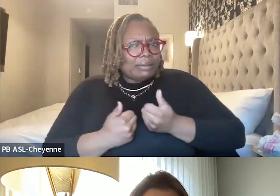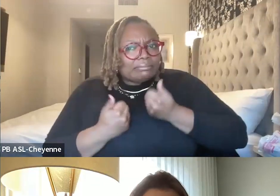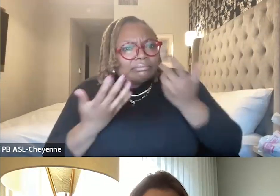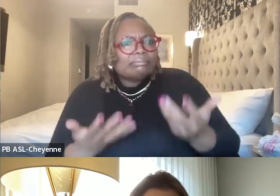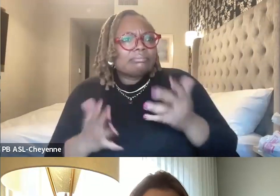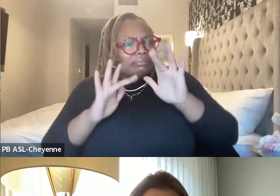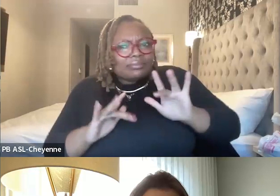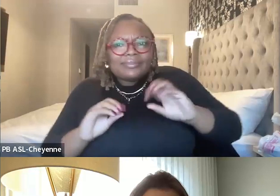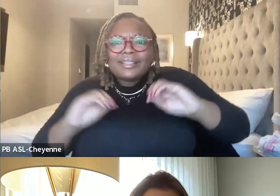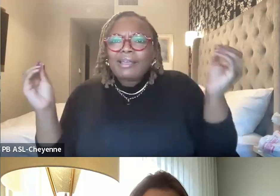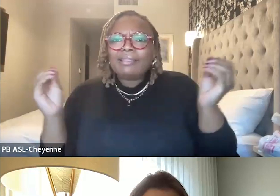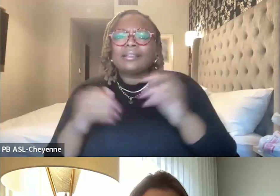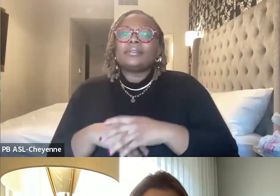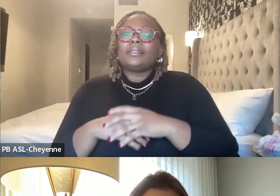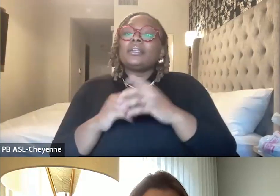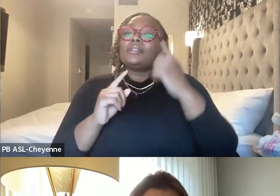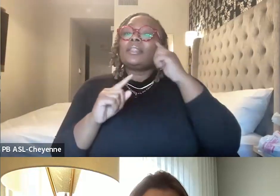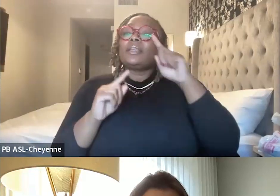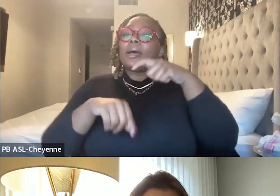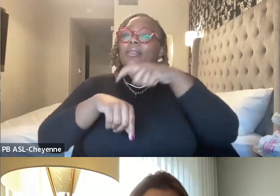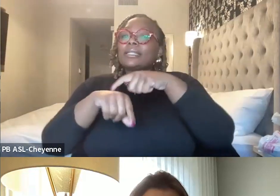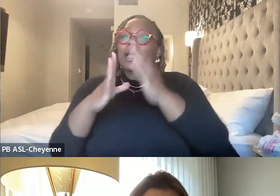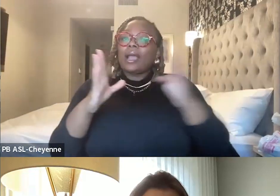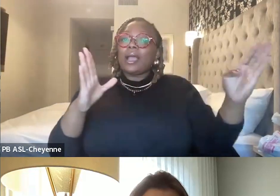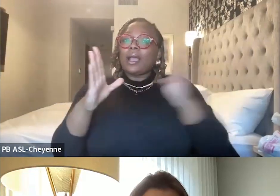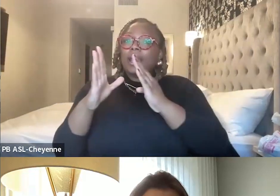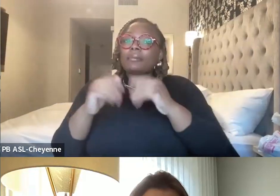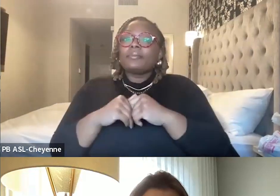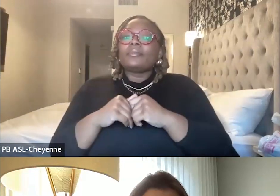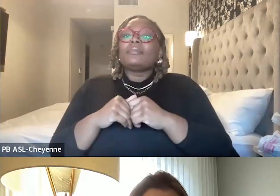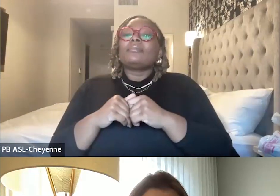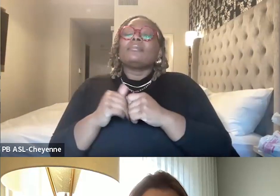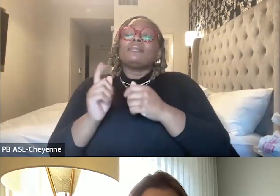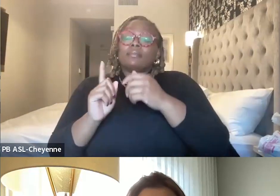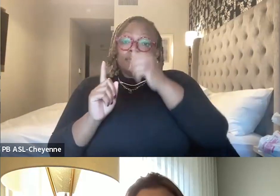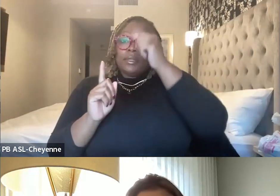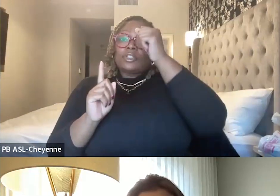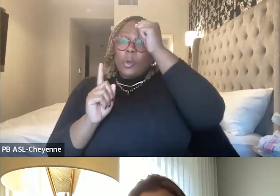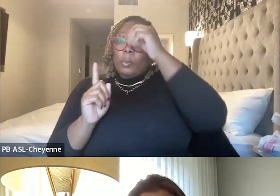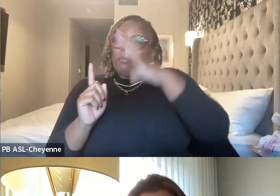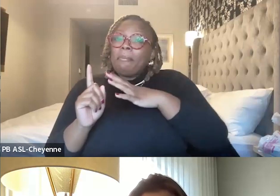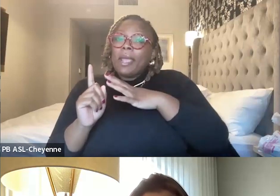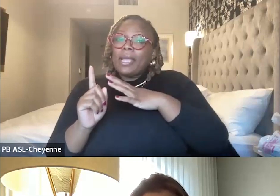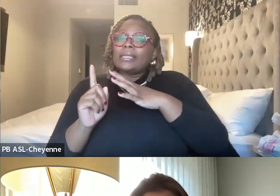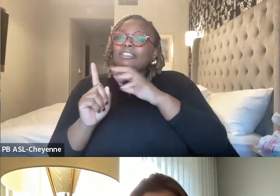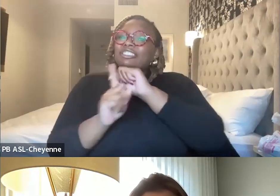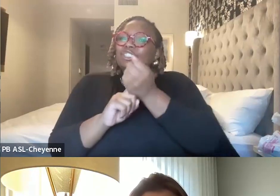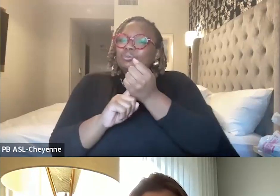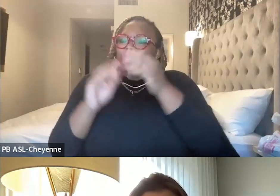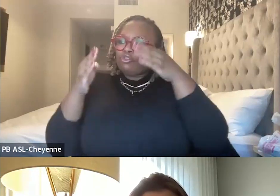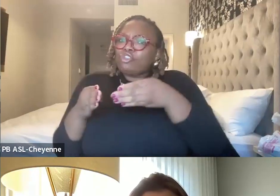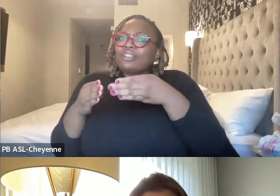think about the timeline, the duration of the man in the film is small, but I think it really puts the film in another